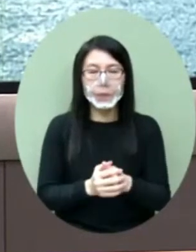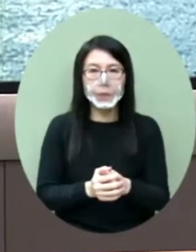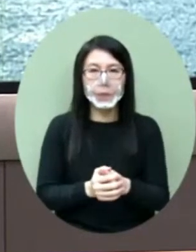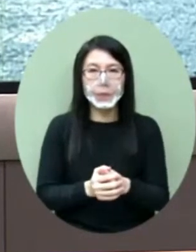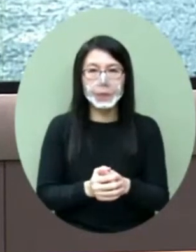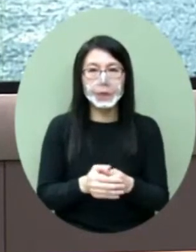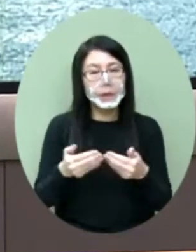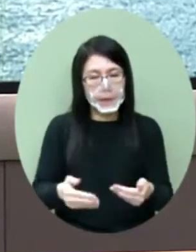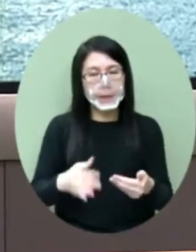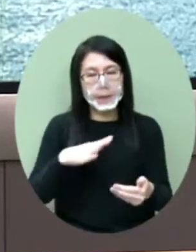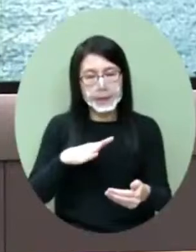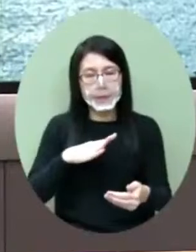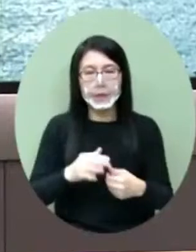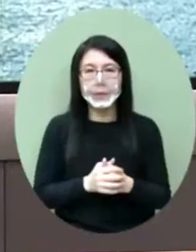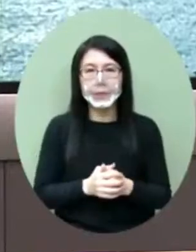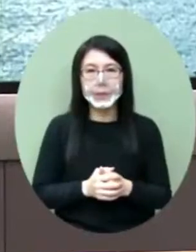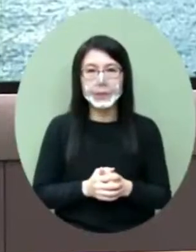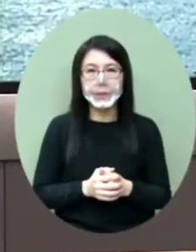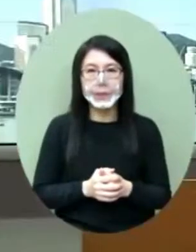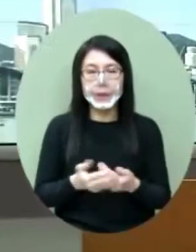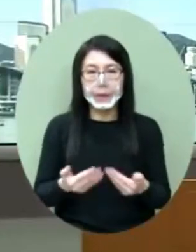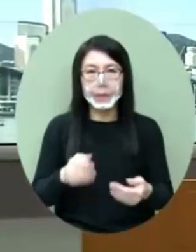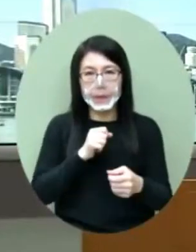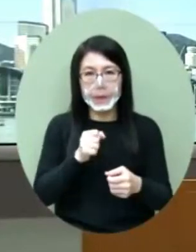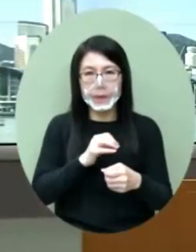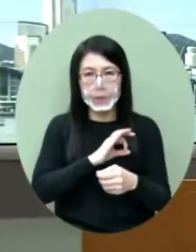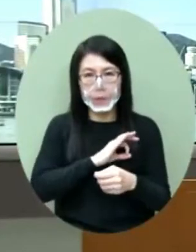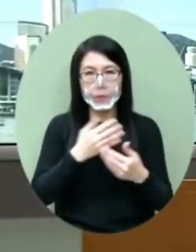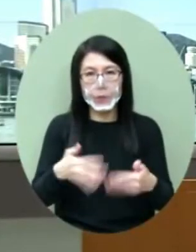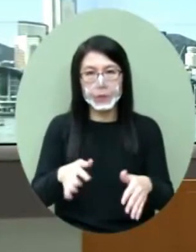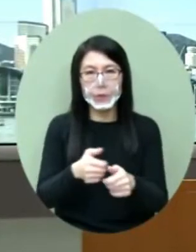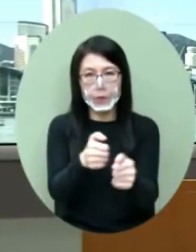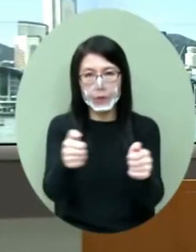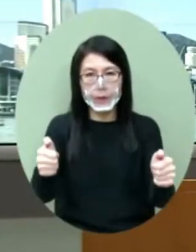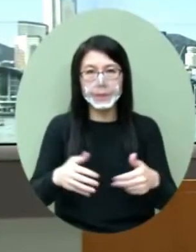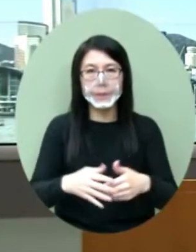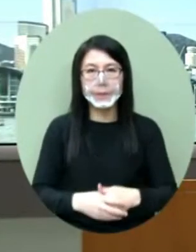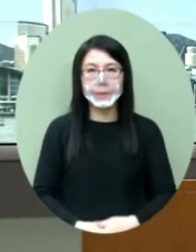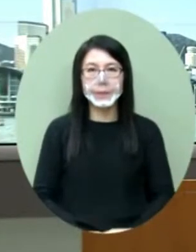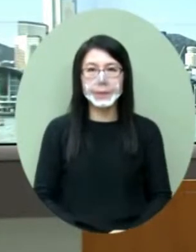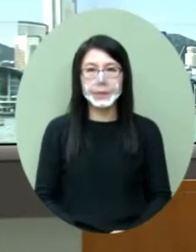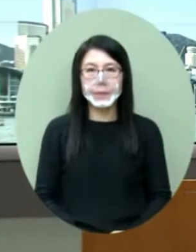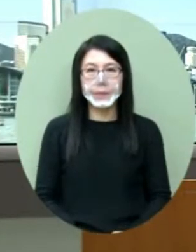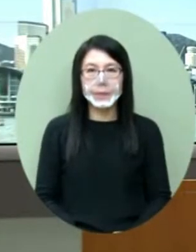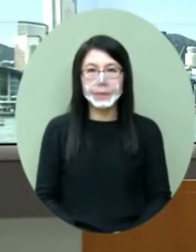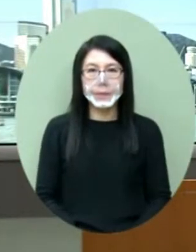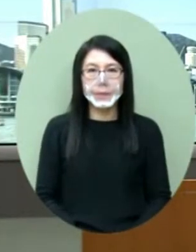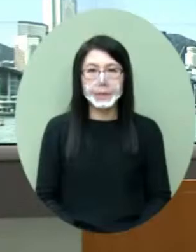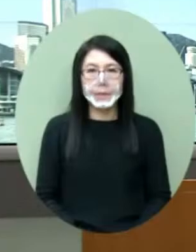consultations. So that is the current situation, and that's the end of today's press briefing. Thank you.